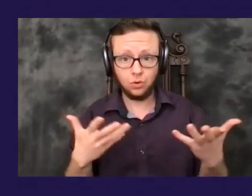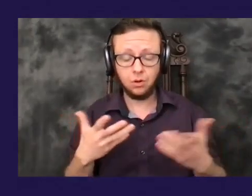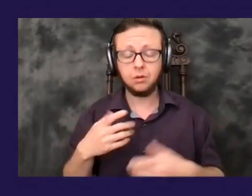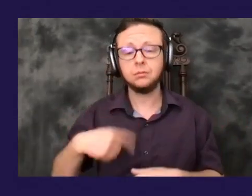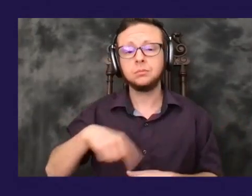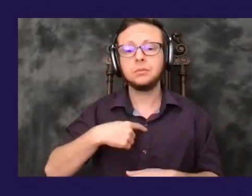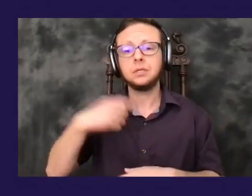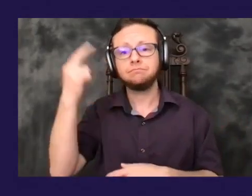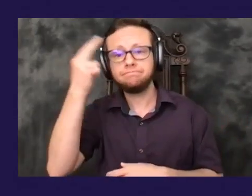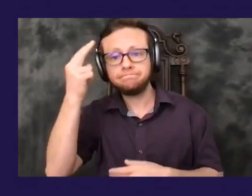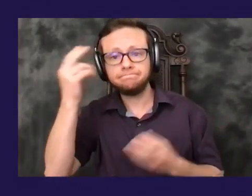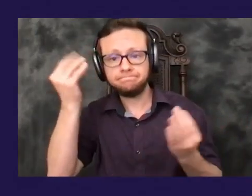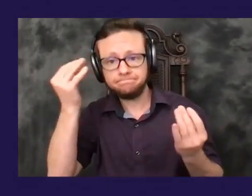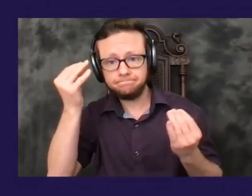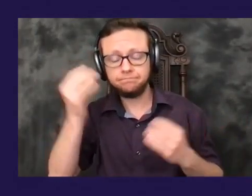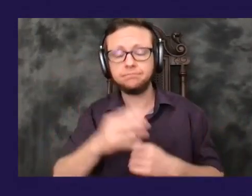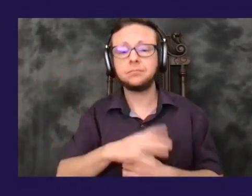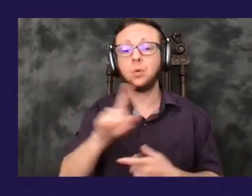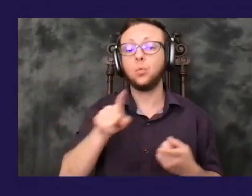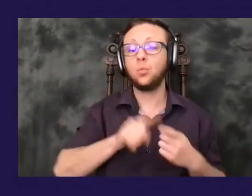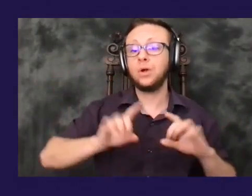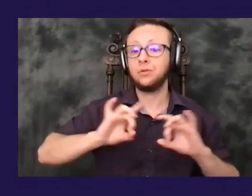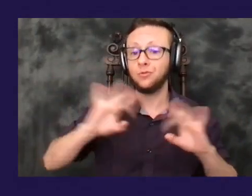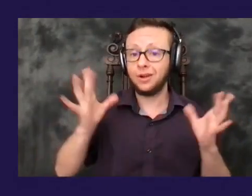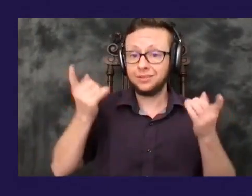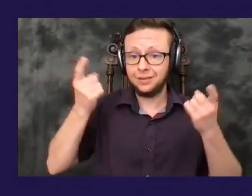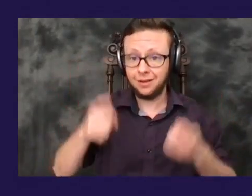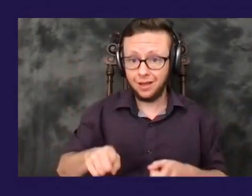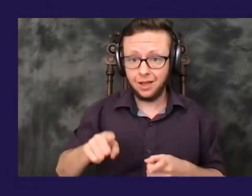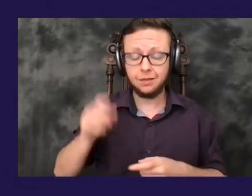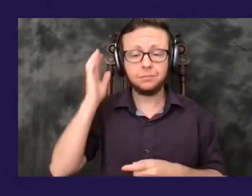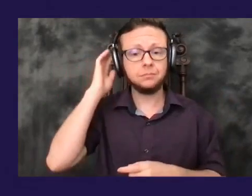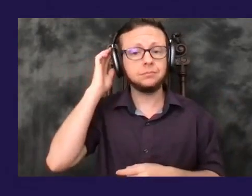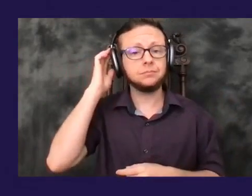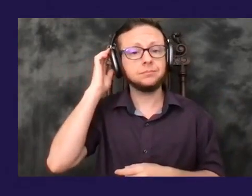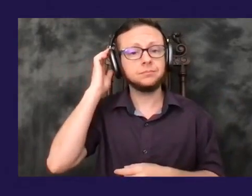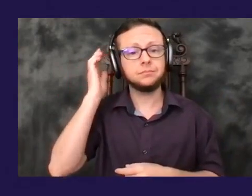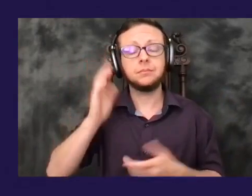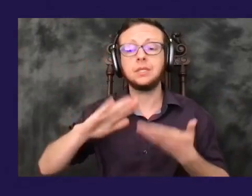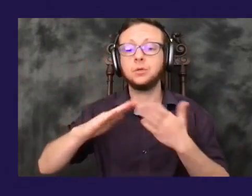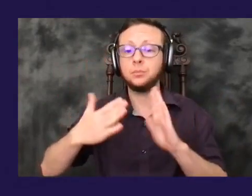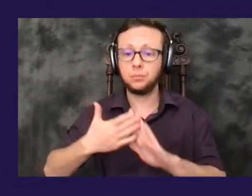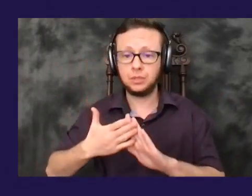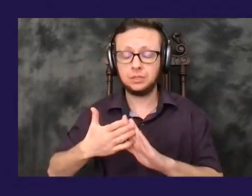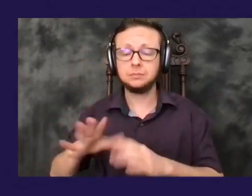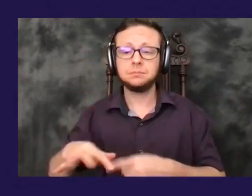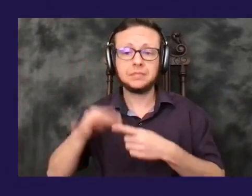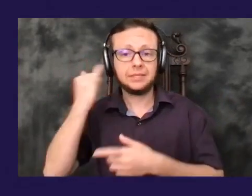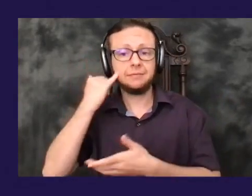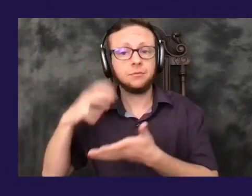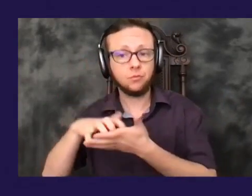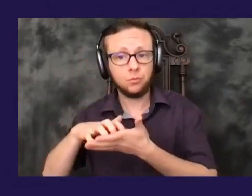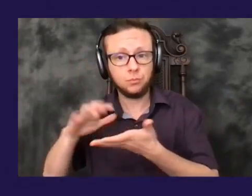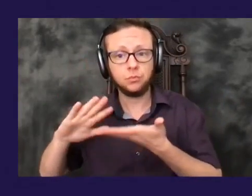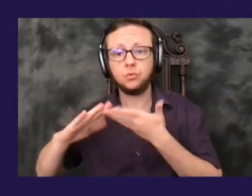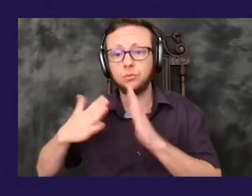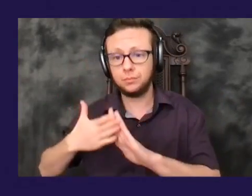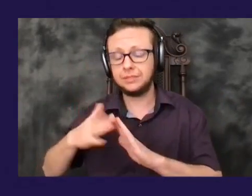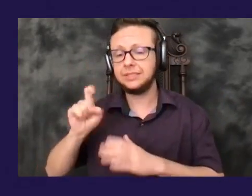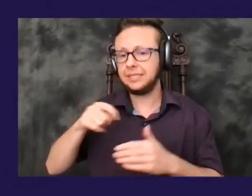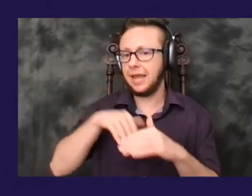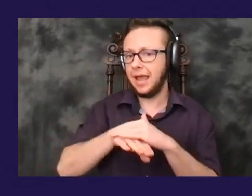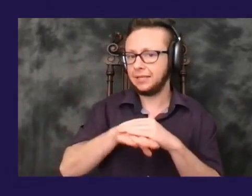hypothesizing about is that when the crisis does come, communities, particularly vulnerable communities, need access to